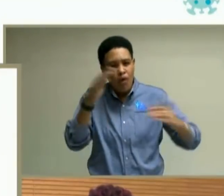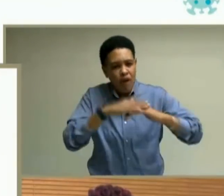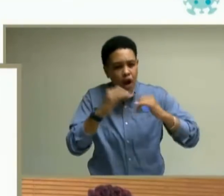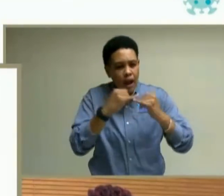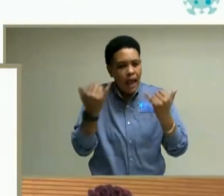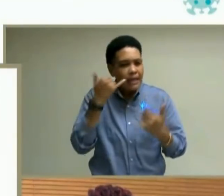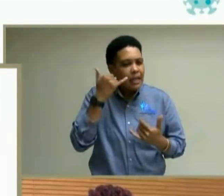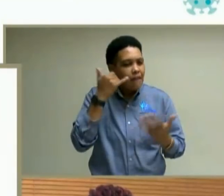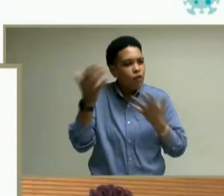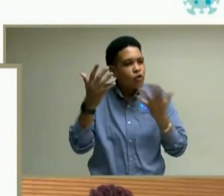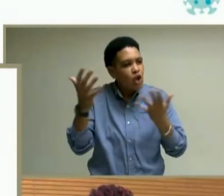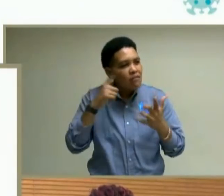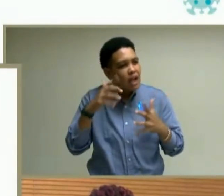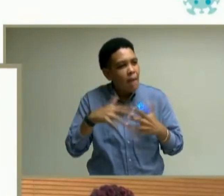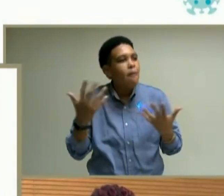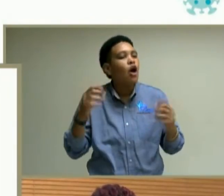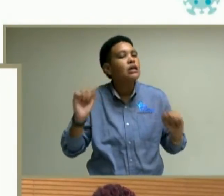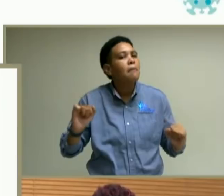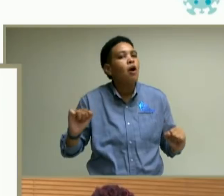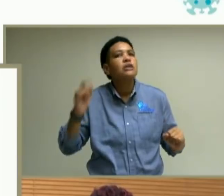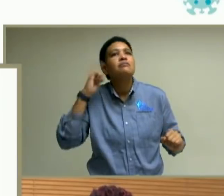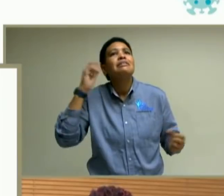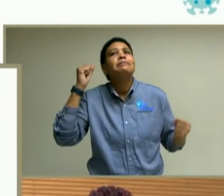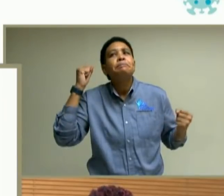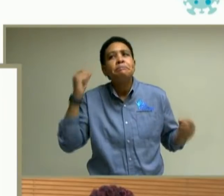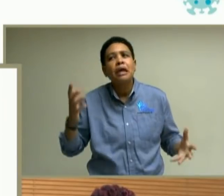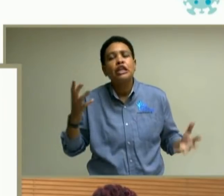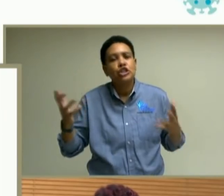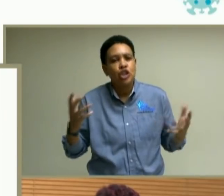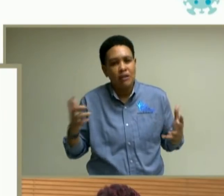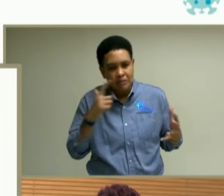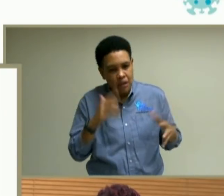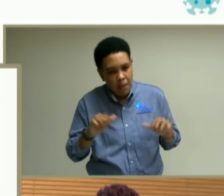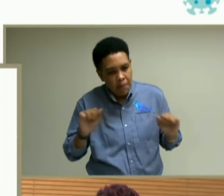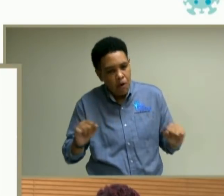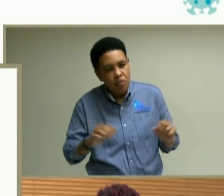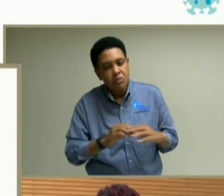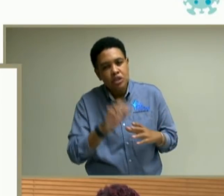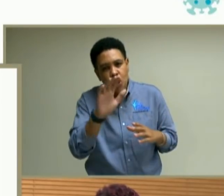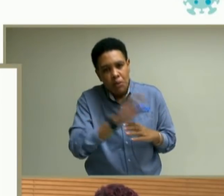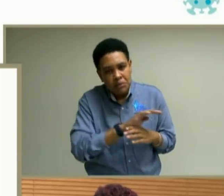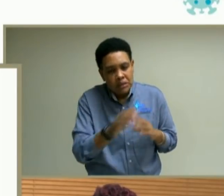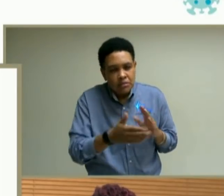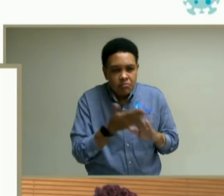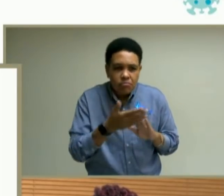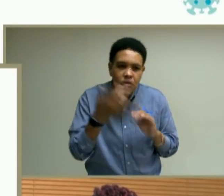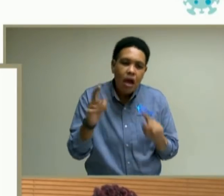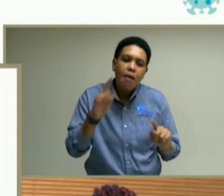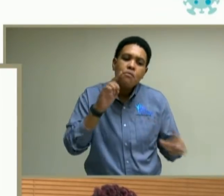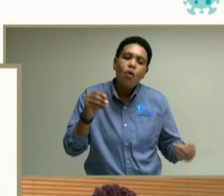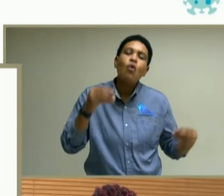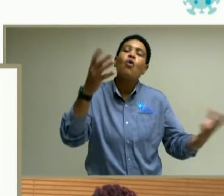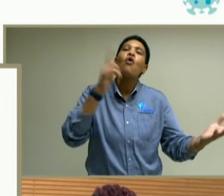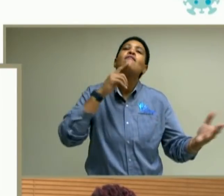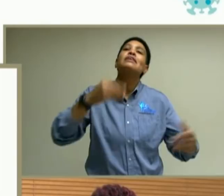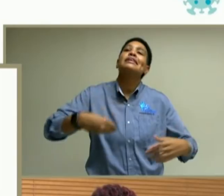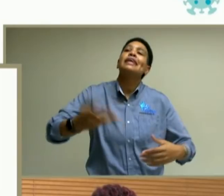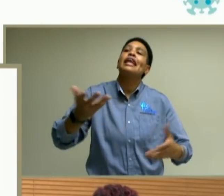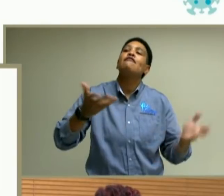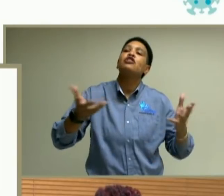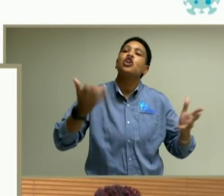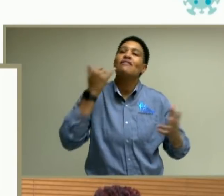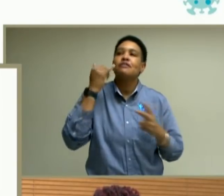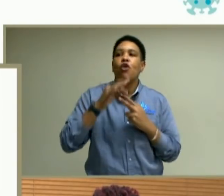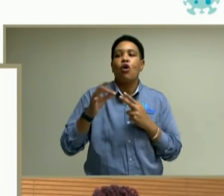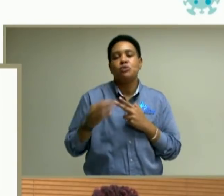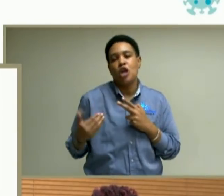telephone services as much as possible for as many services as possible within your business. Offer delivery services if that is an